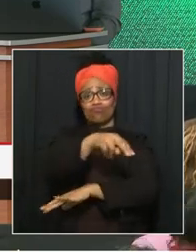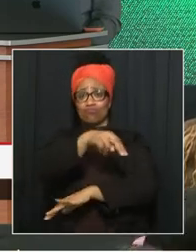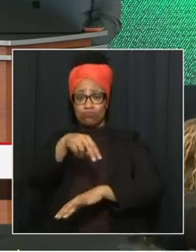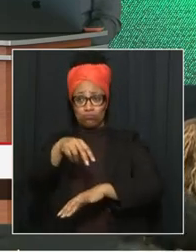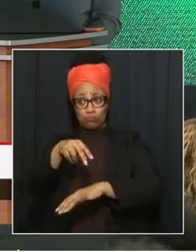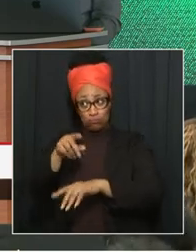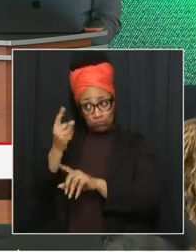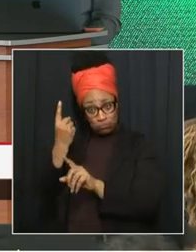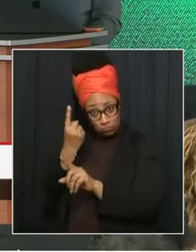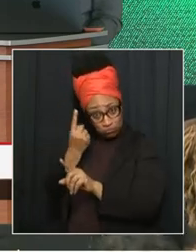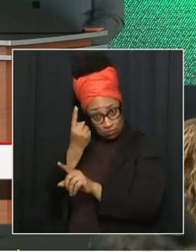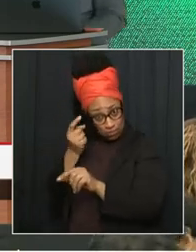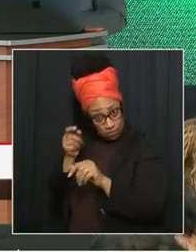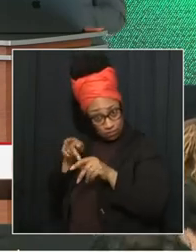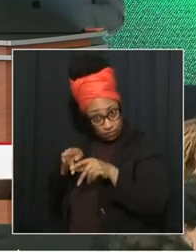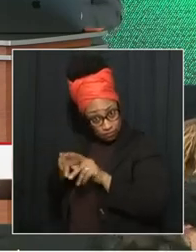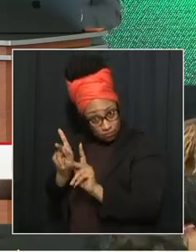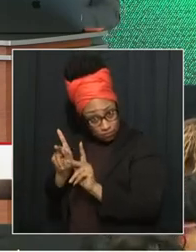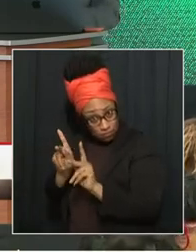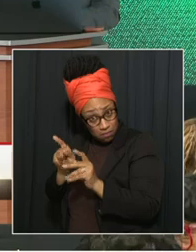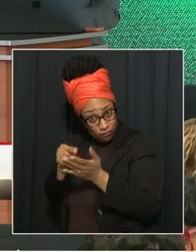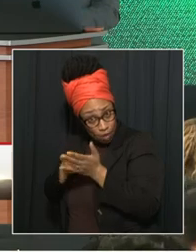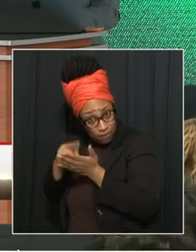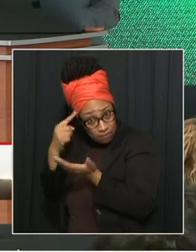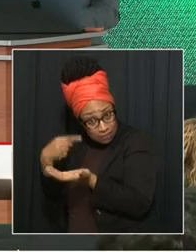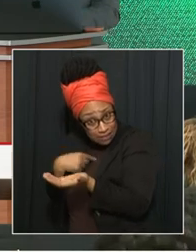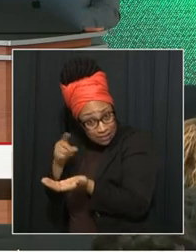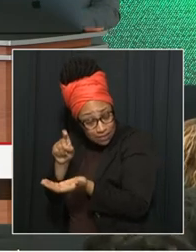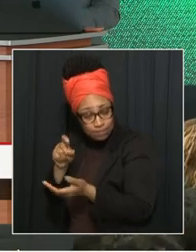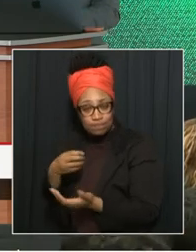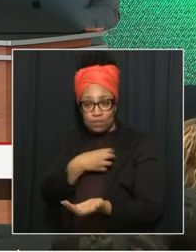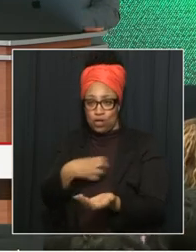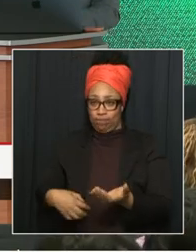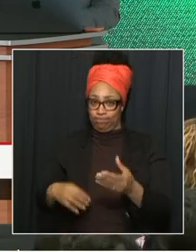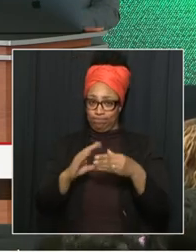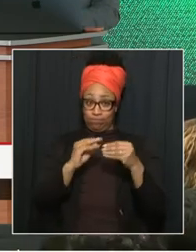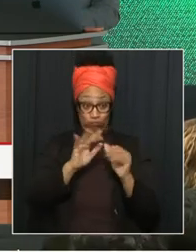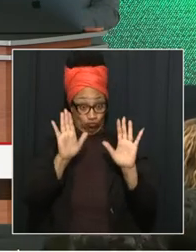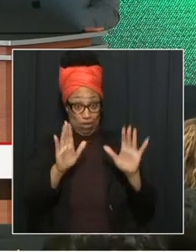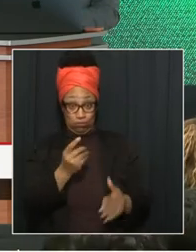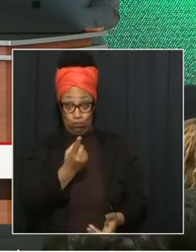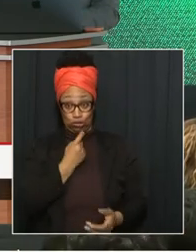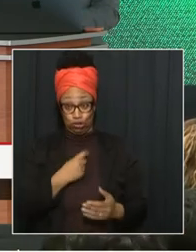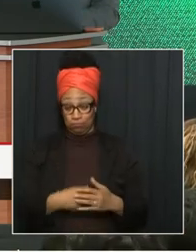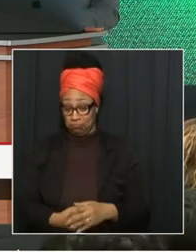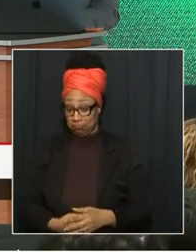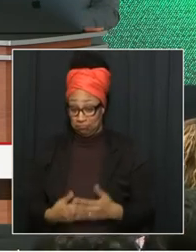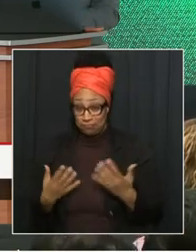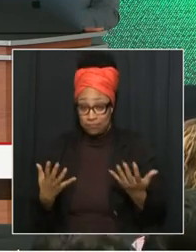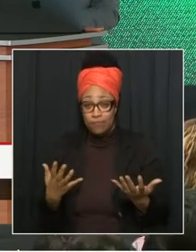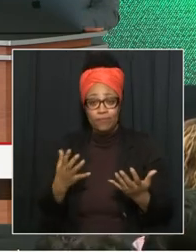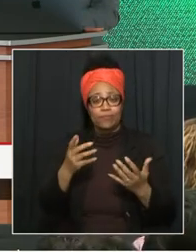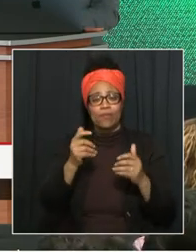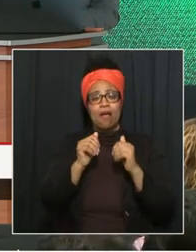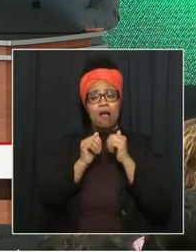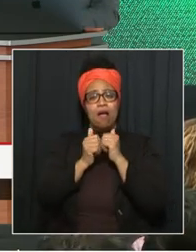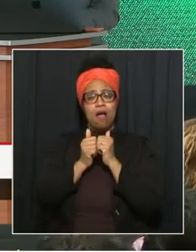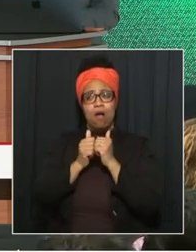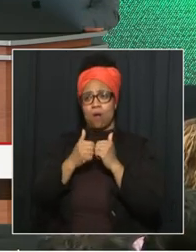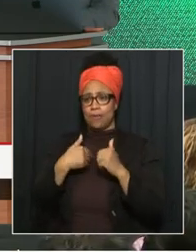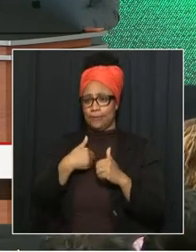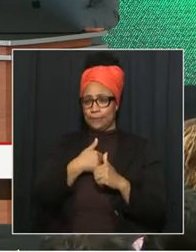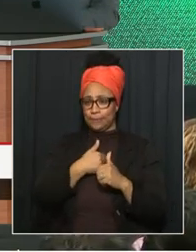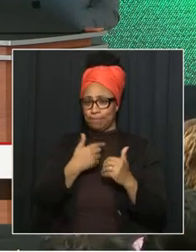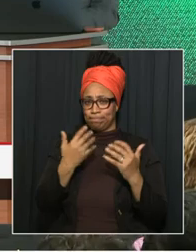and our focus is on how do we encourage the production, the building of more new